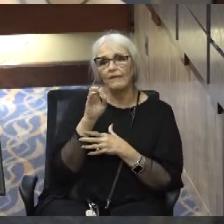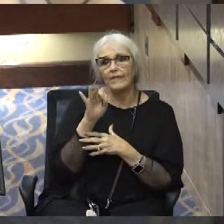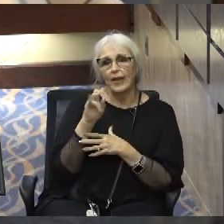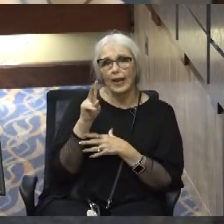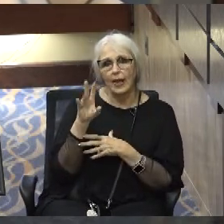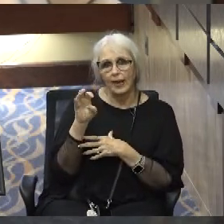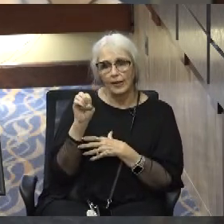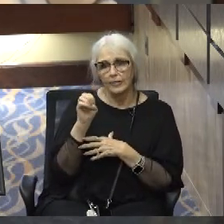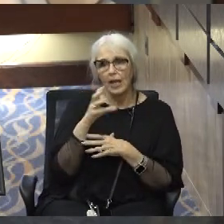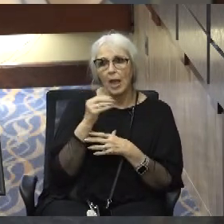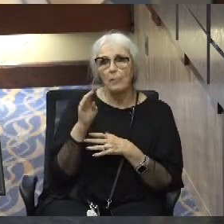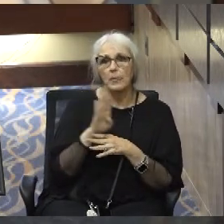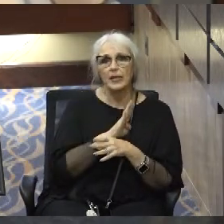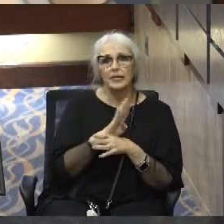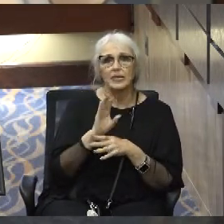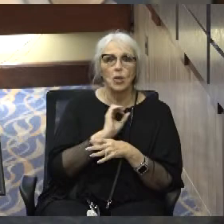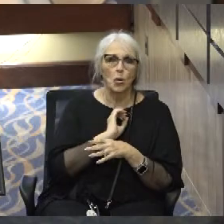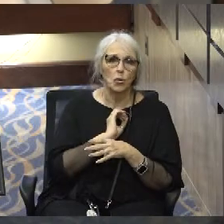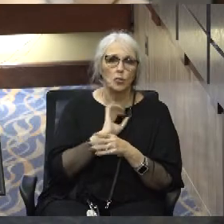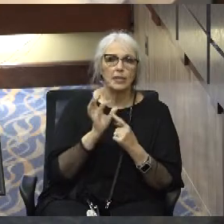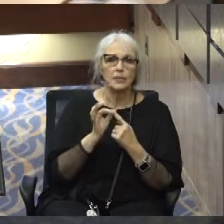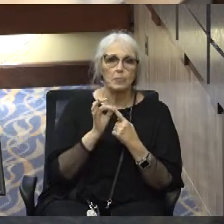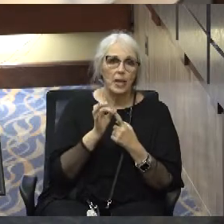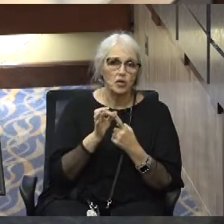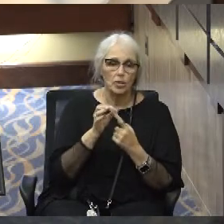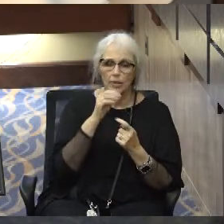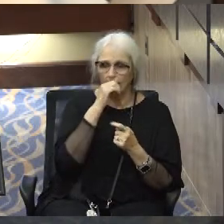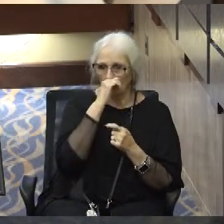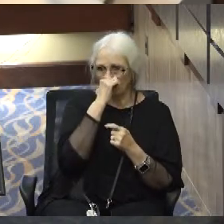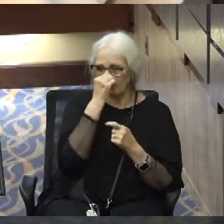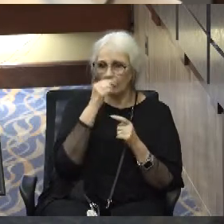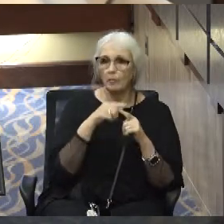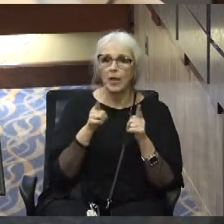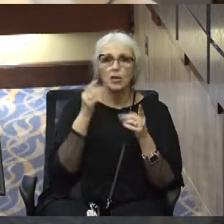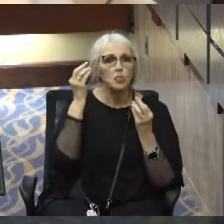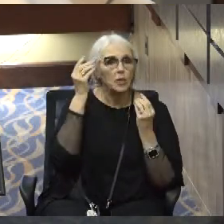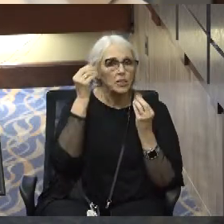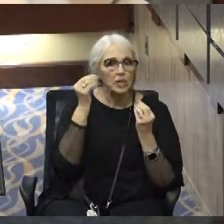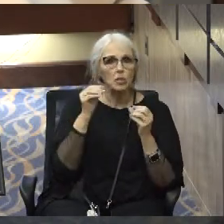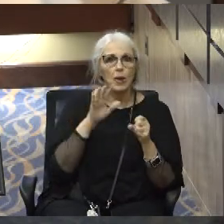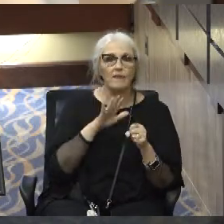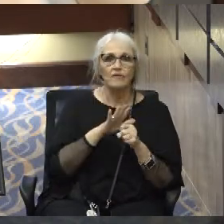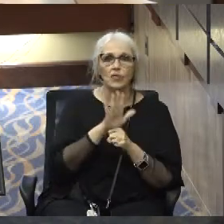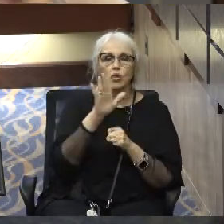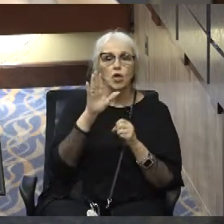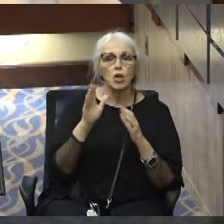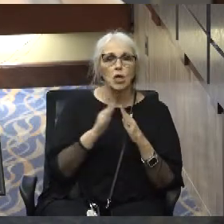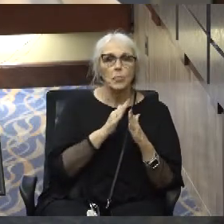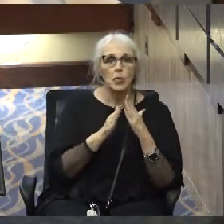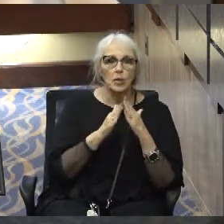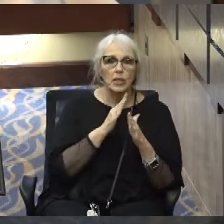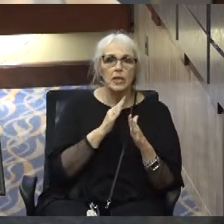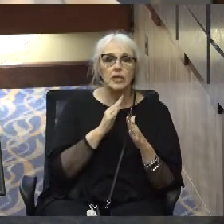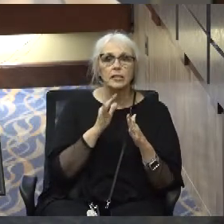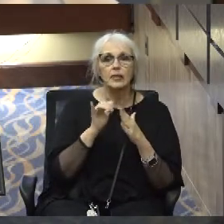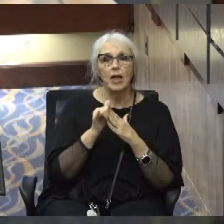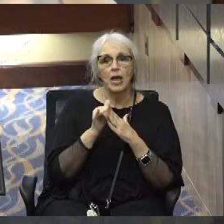things, and those business owners especially. But, when you do consider that you've got whole communities that are kind of